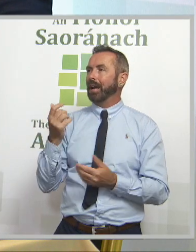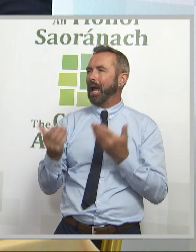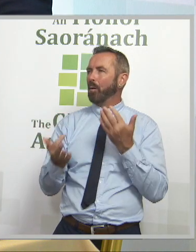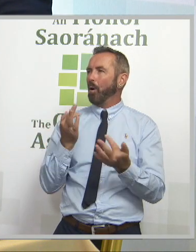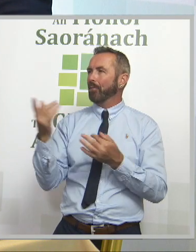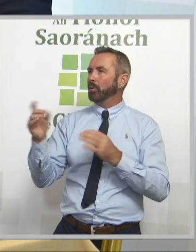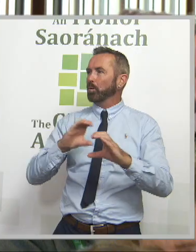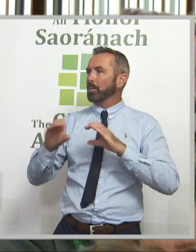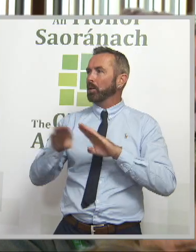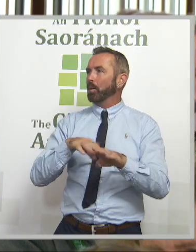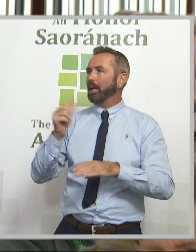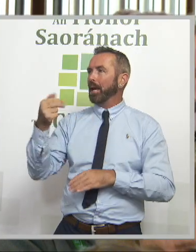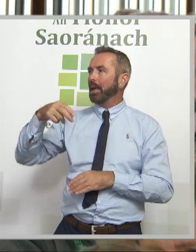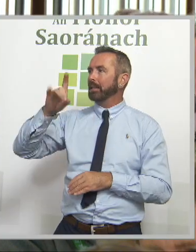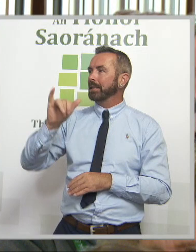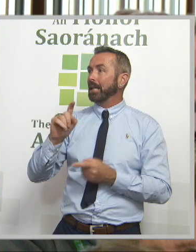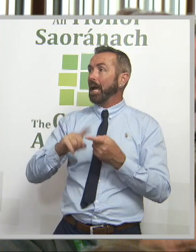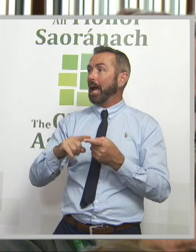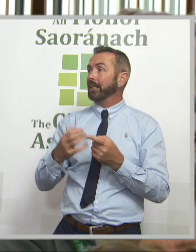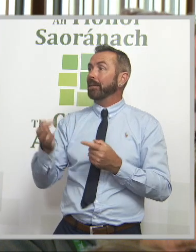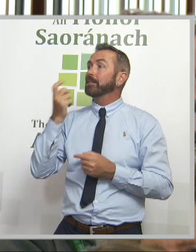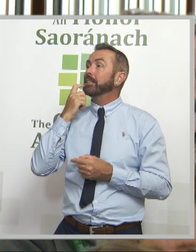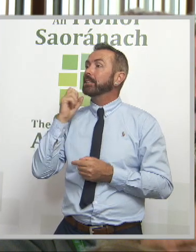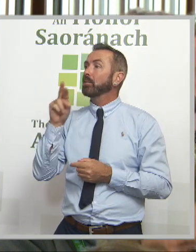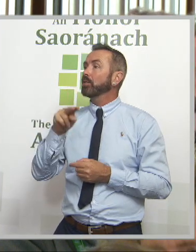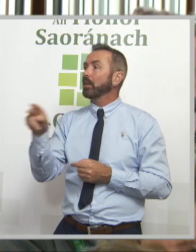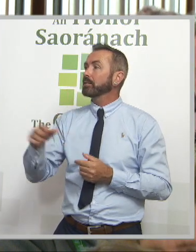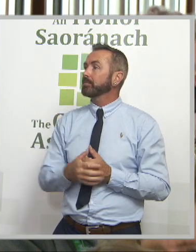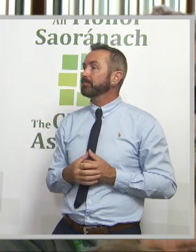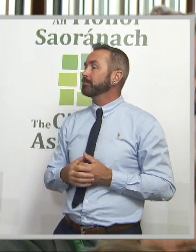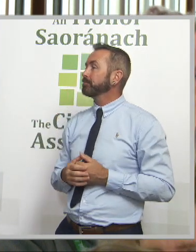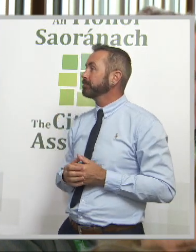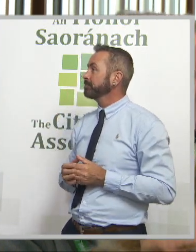Andy? And how easy is that communication?